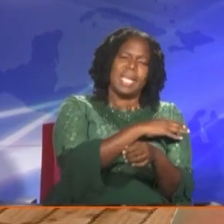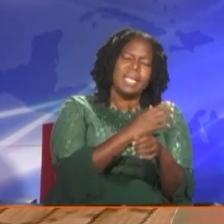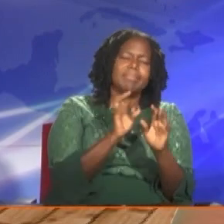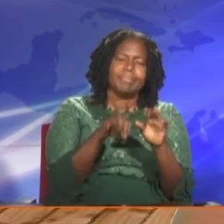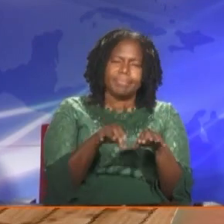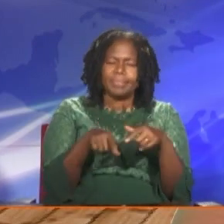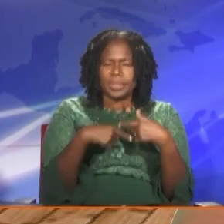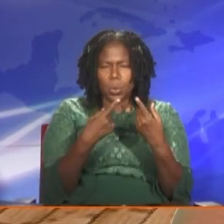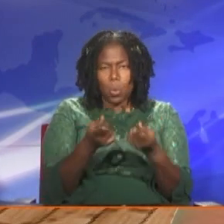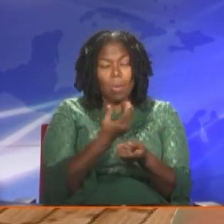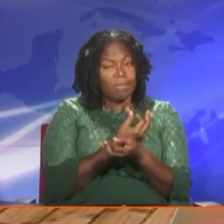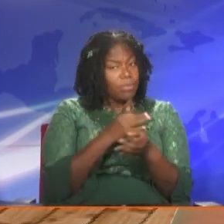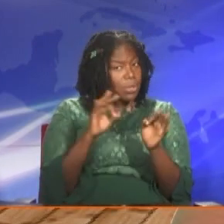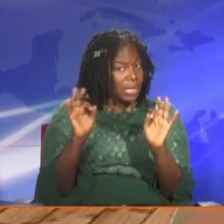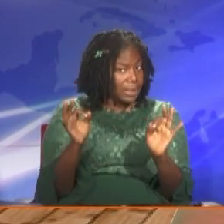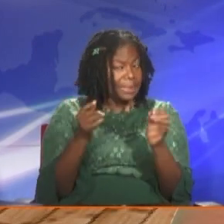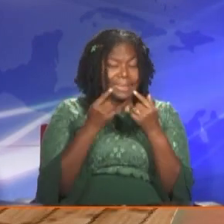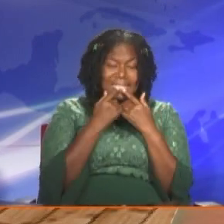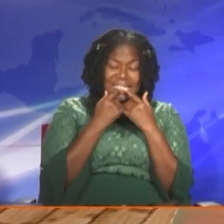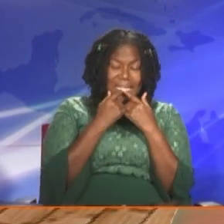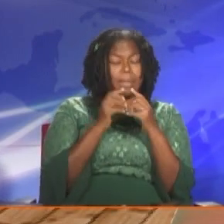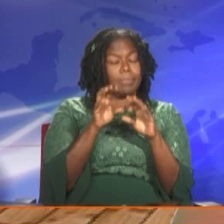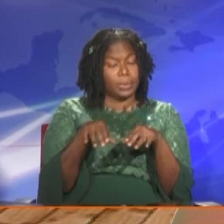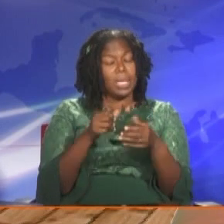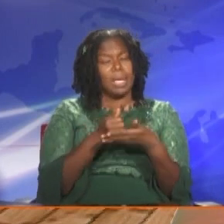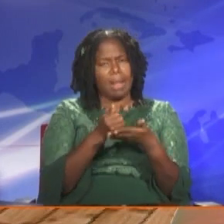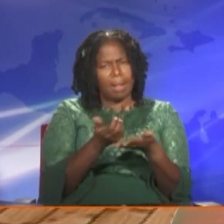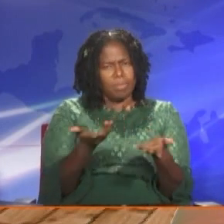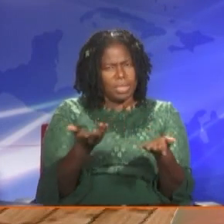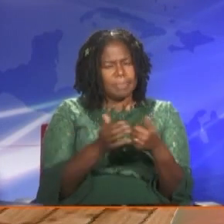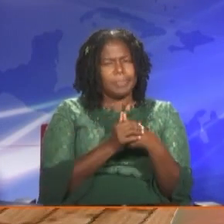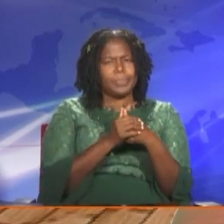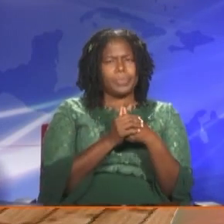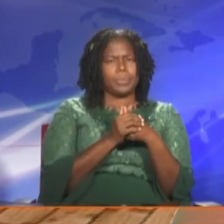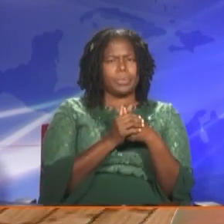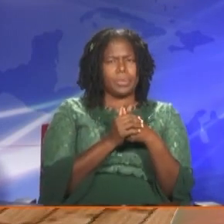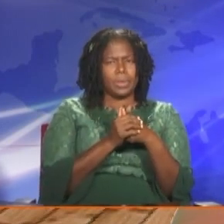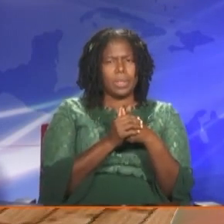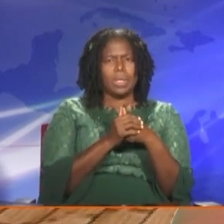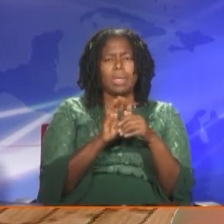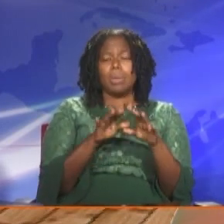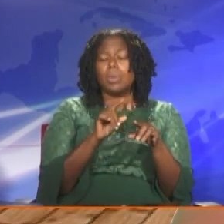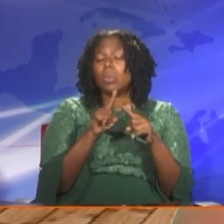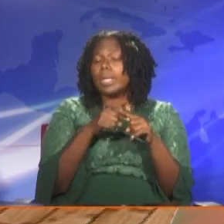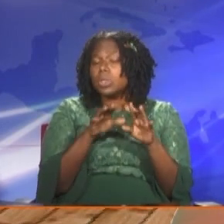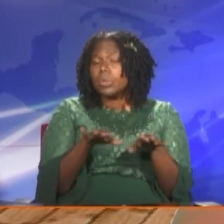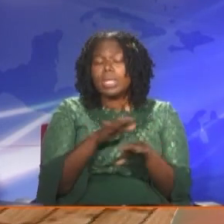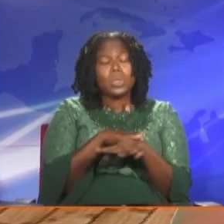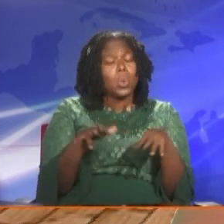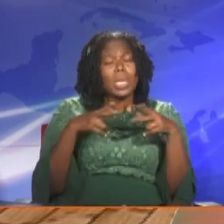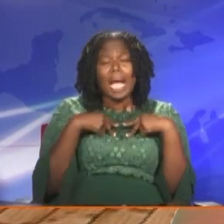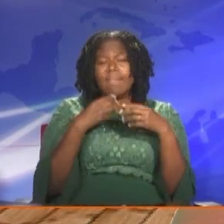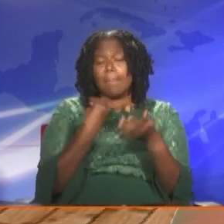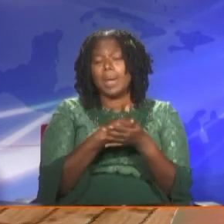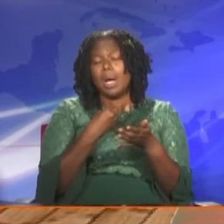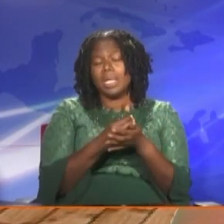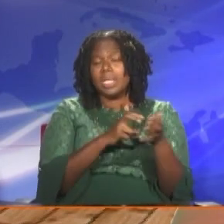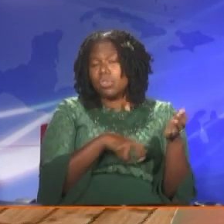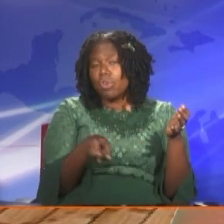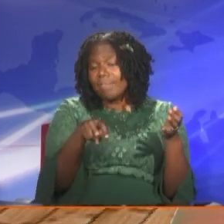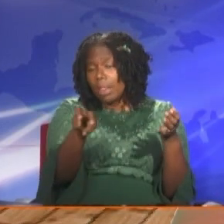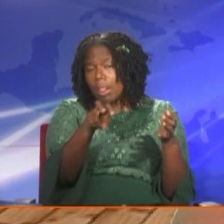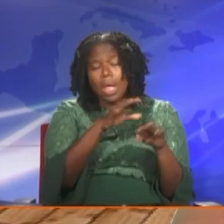impoverished and they don't have money for transport, they don't have money for food, equal access